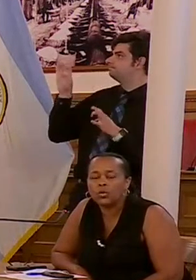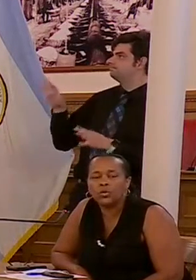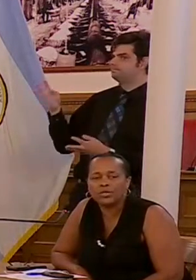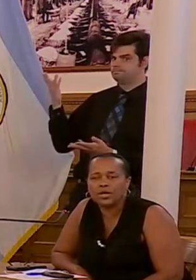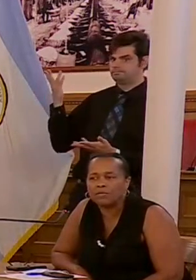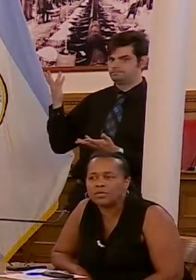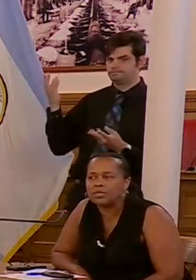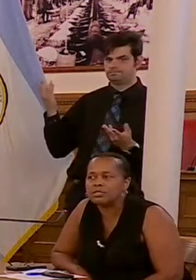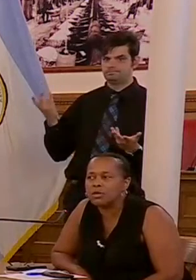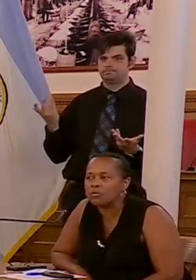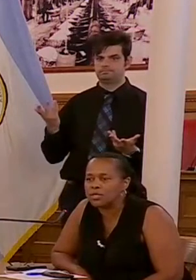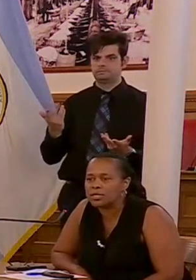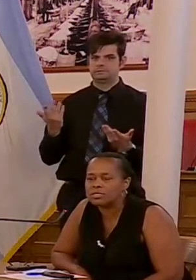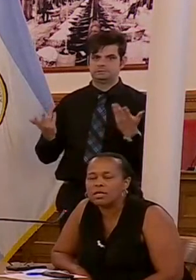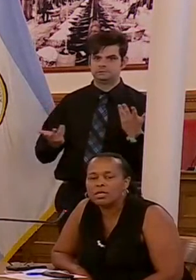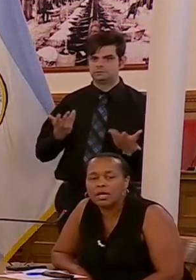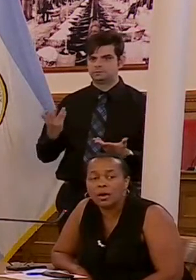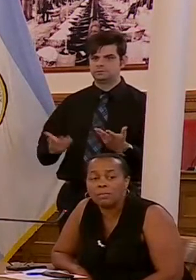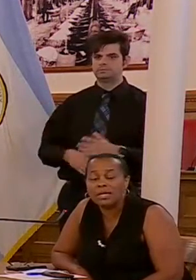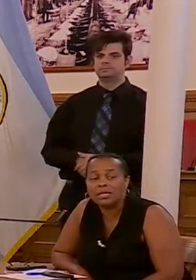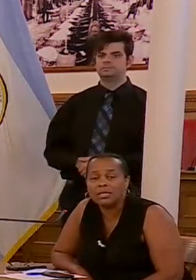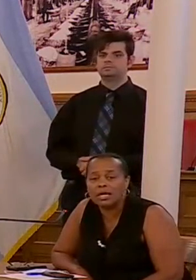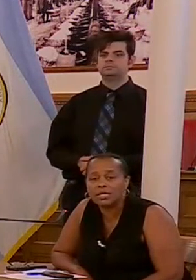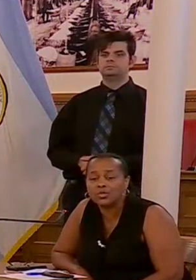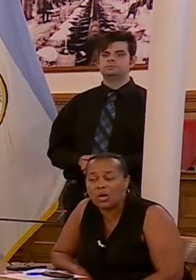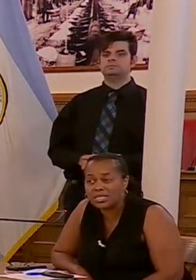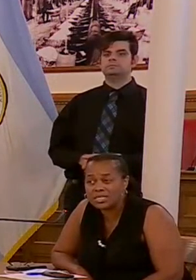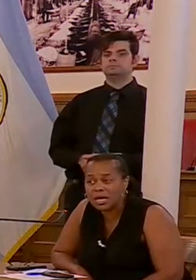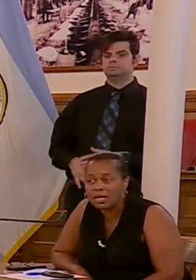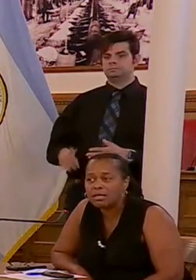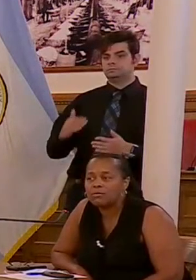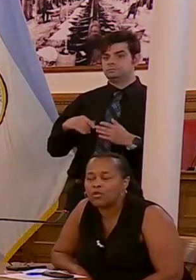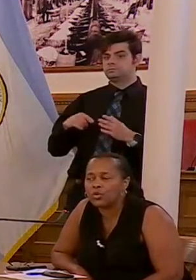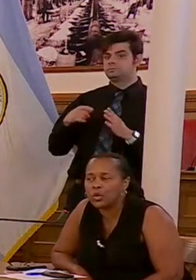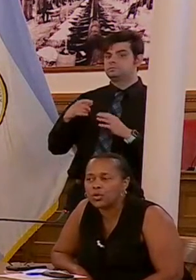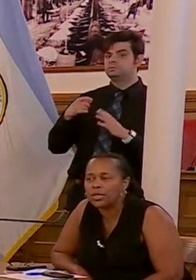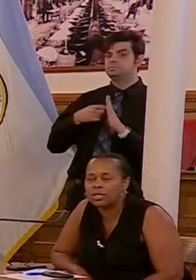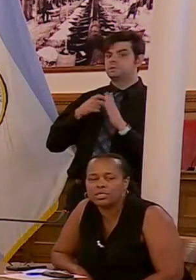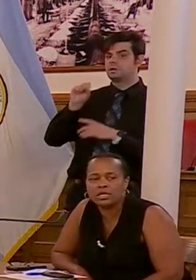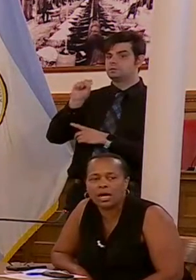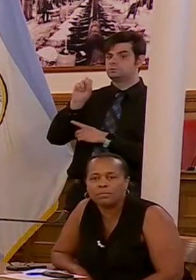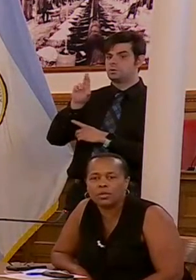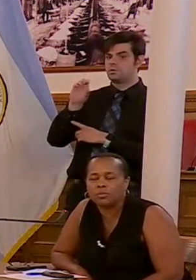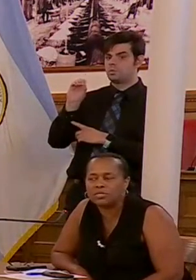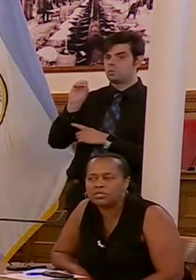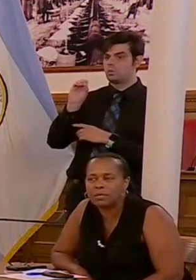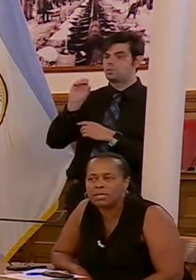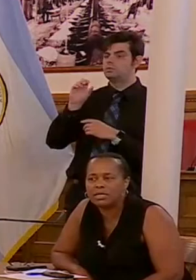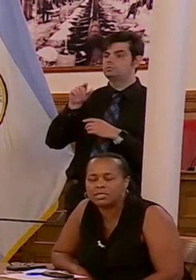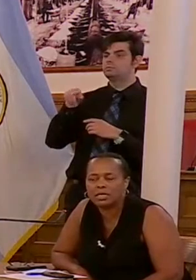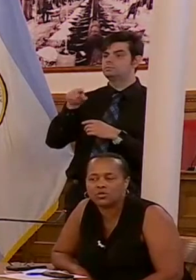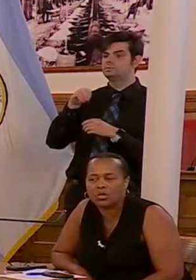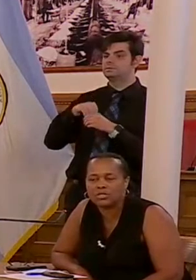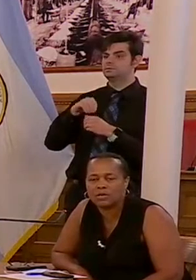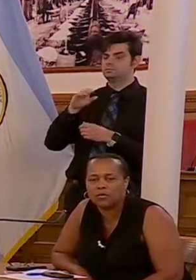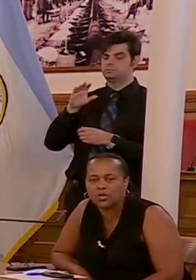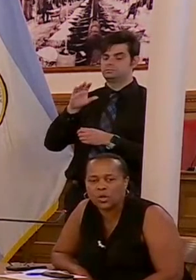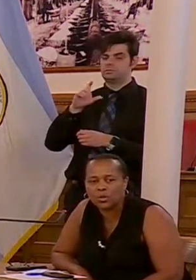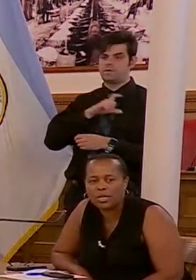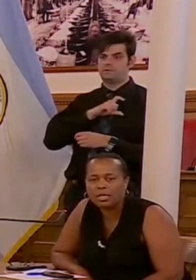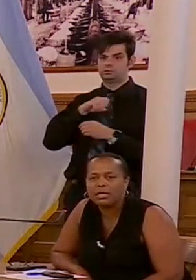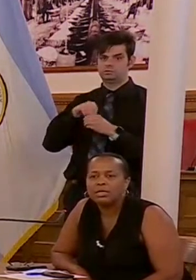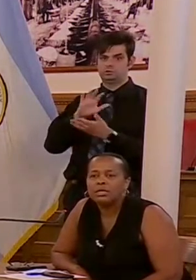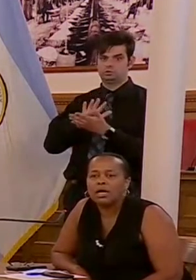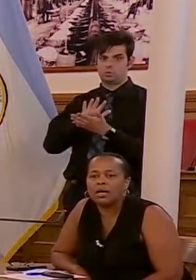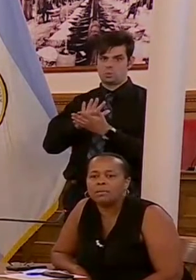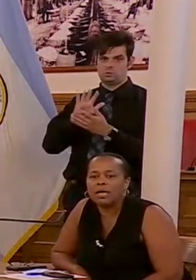school board who has governance over this. They are meeting next Wednesday, 4:30 in a Skype. Their business meeting is next Wednesday at